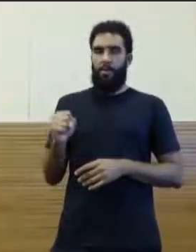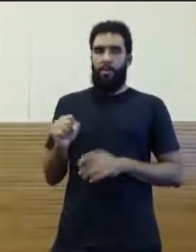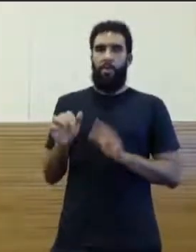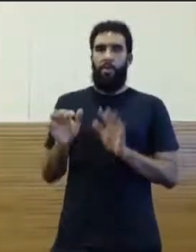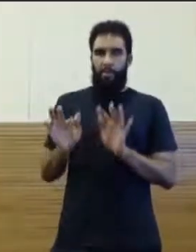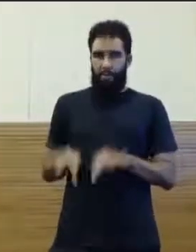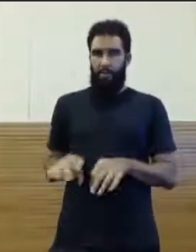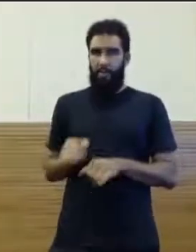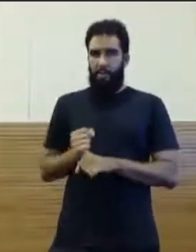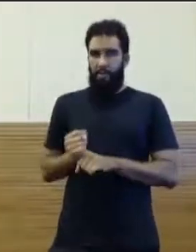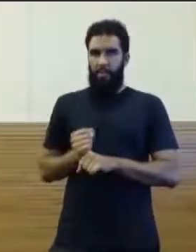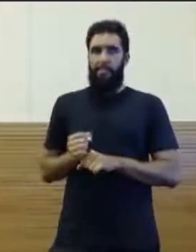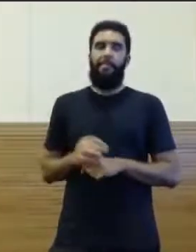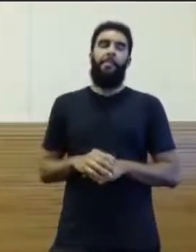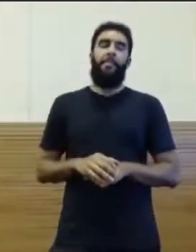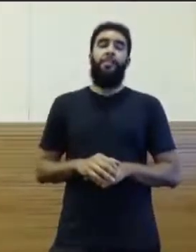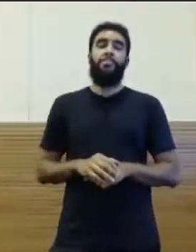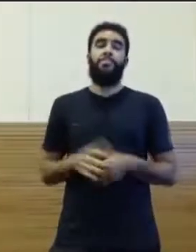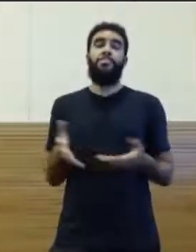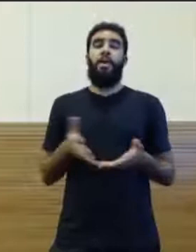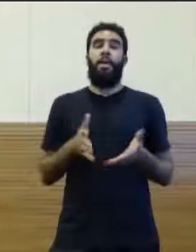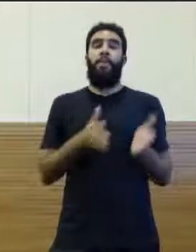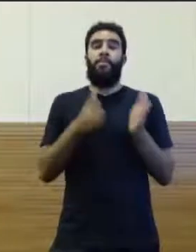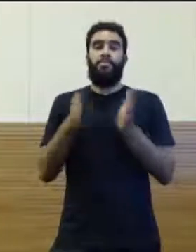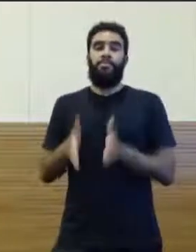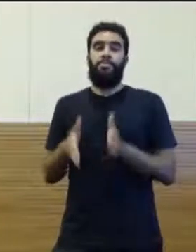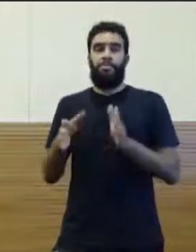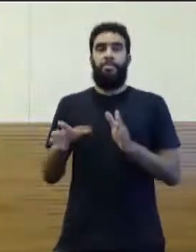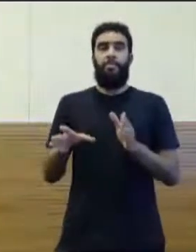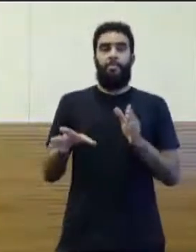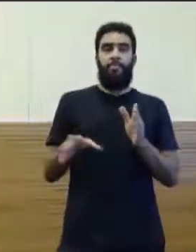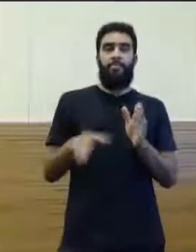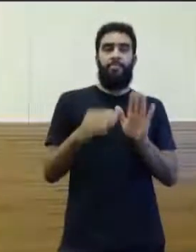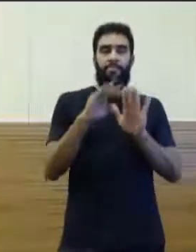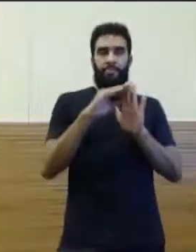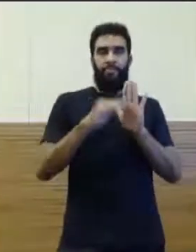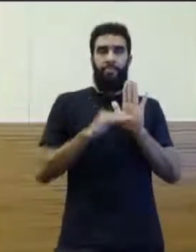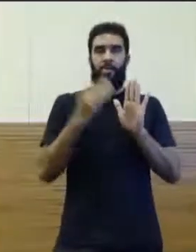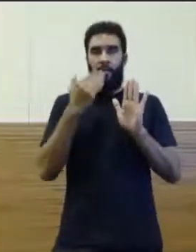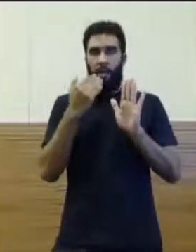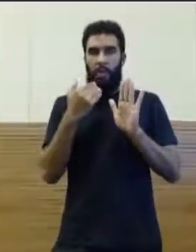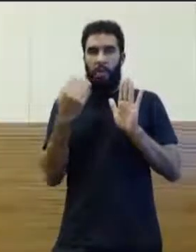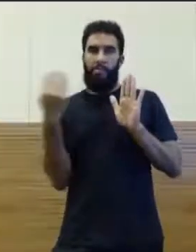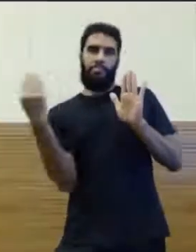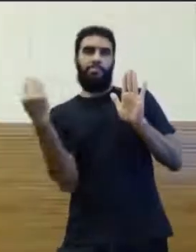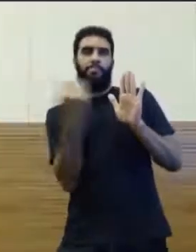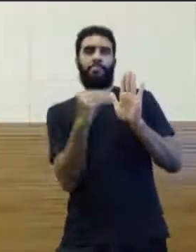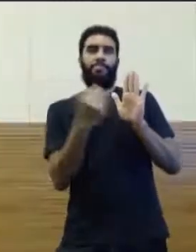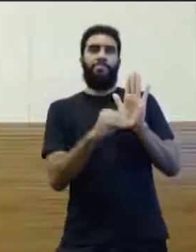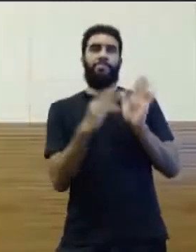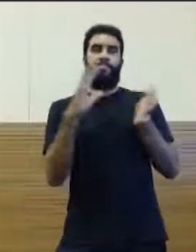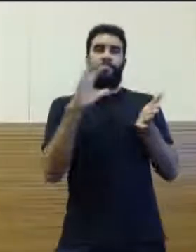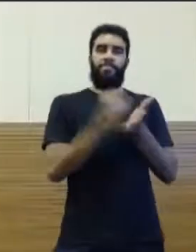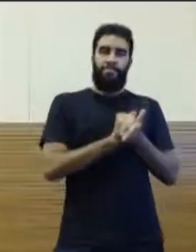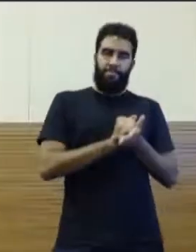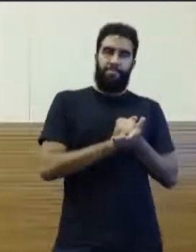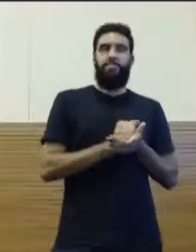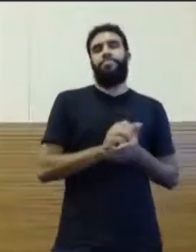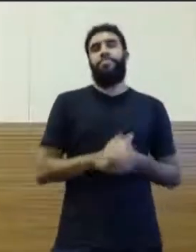end of 2018. Currently, we are in the stage of implementation of these dietary